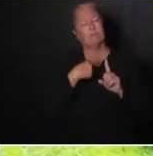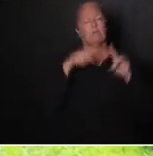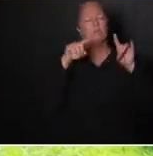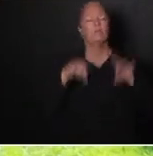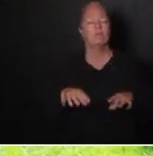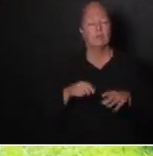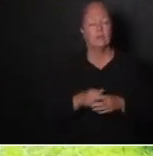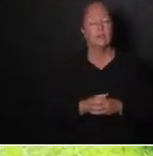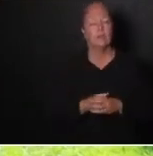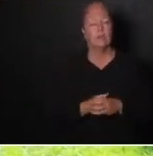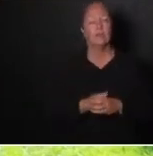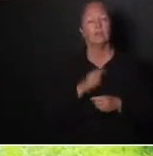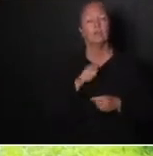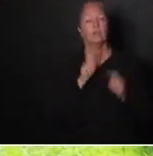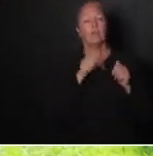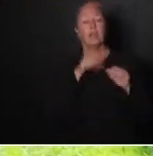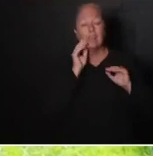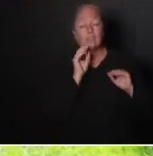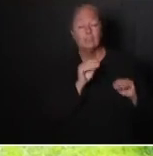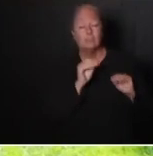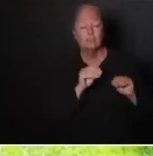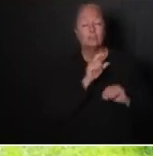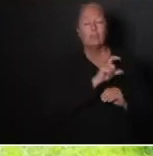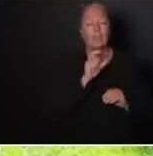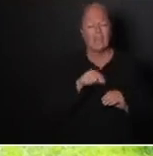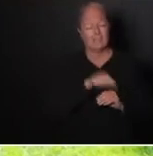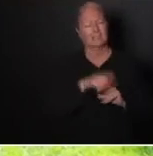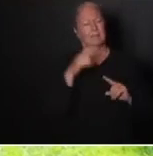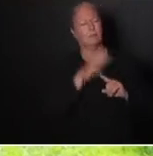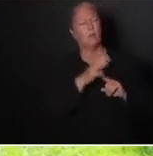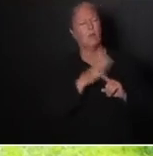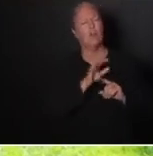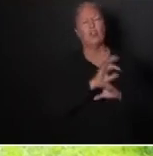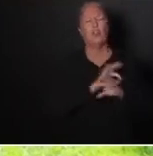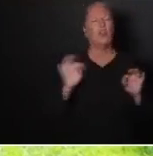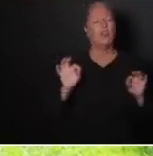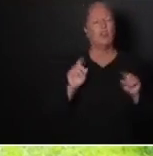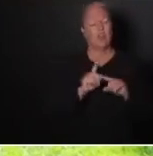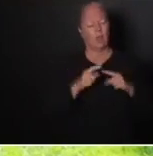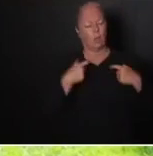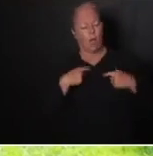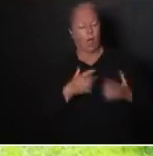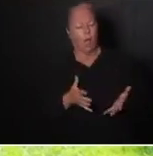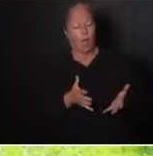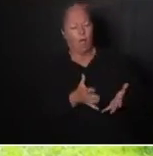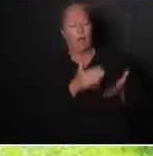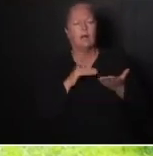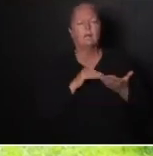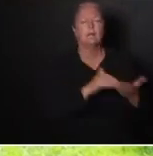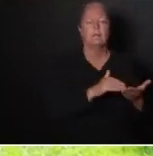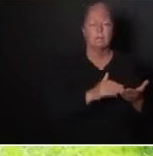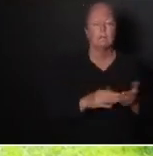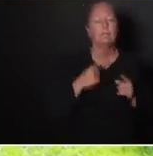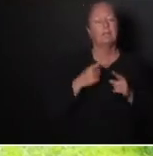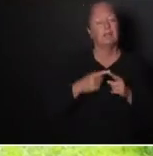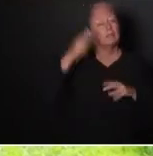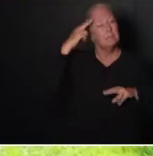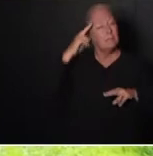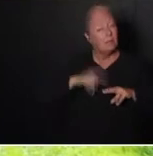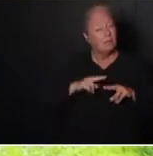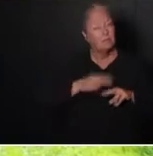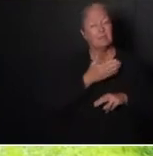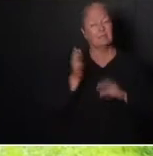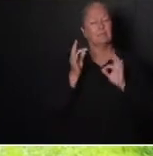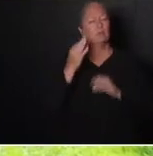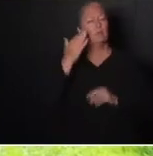early education and childcare is seen as an essential service, not a welfare measure. An Australia where every parent, especially